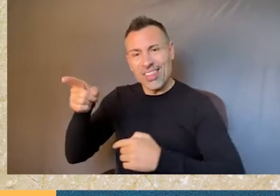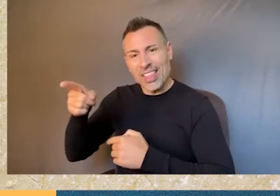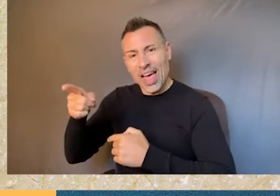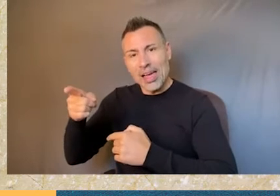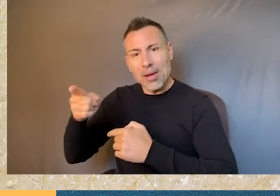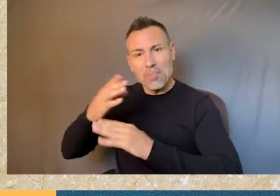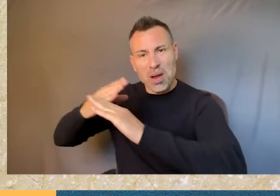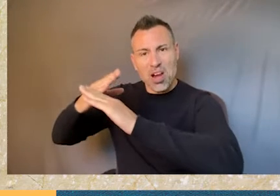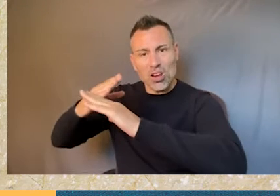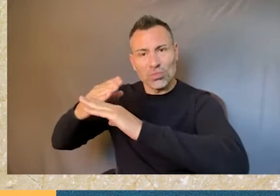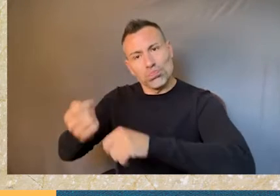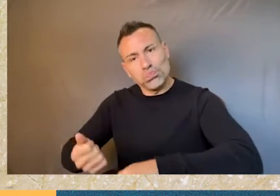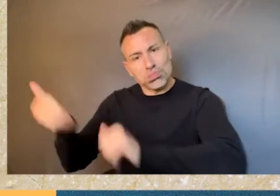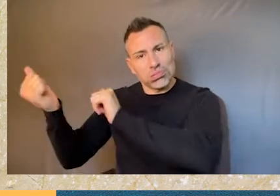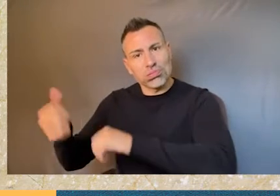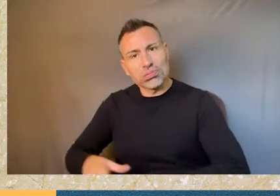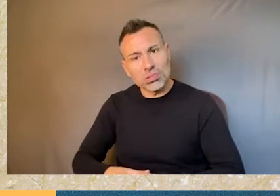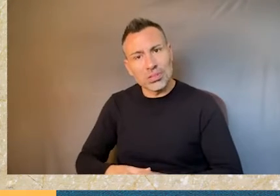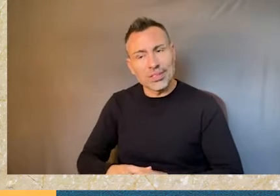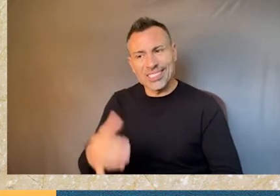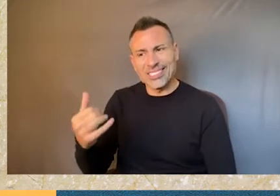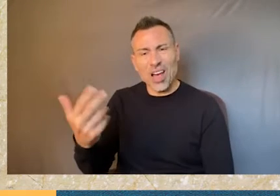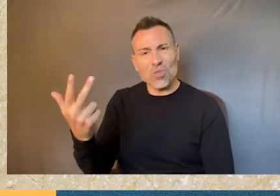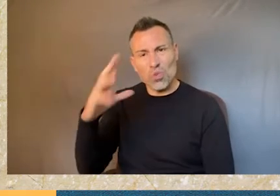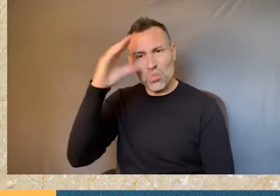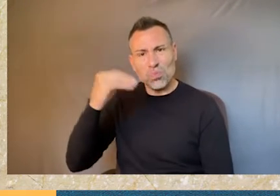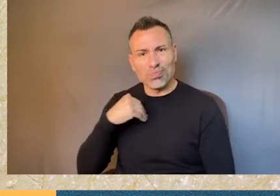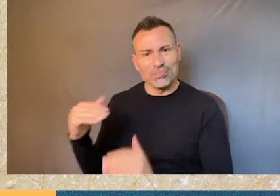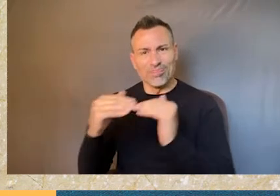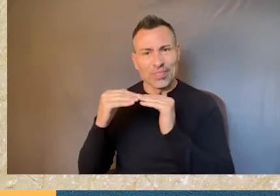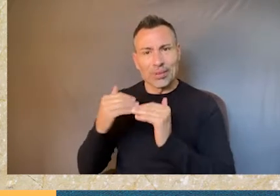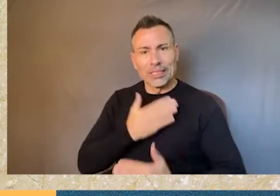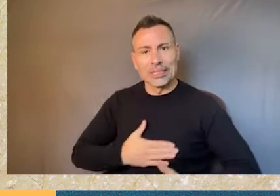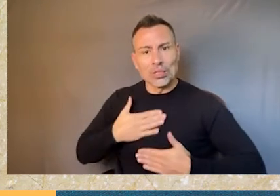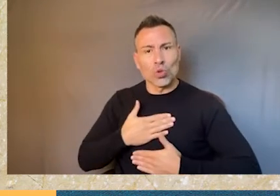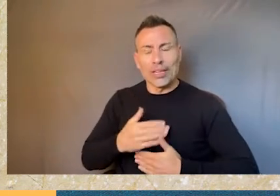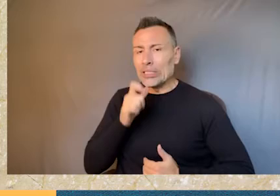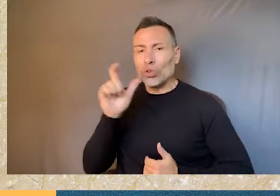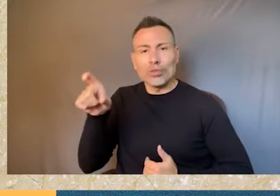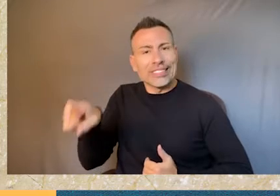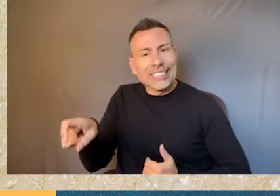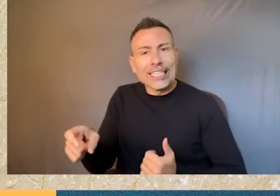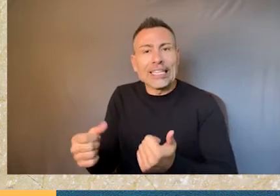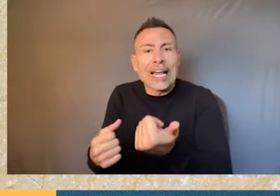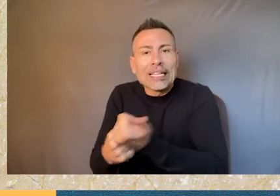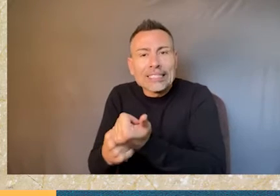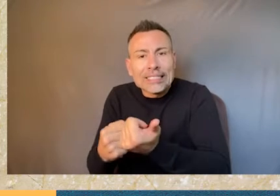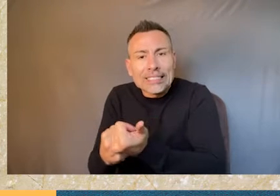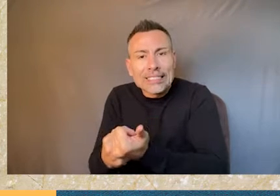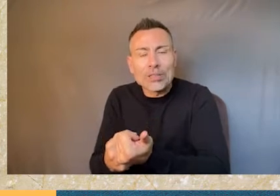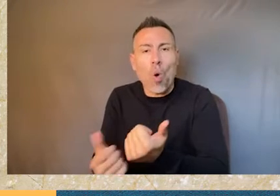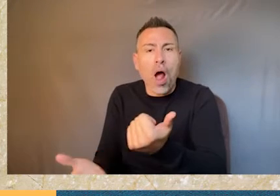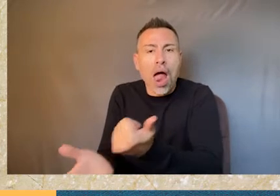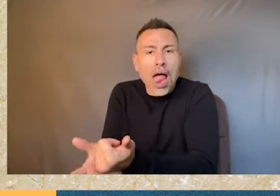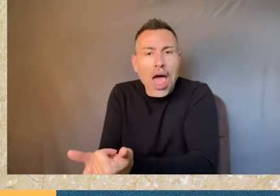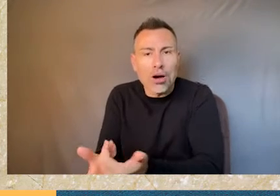that all 3 boys need any help to enjoy the game. And this is what I want you to think about while we're going